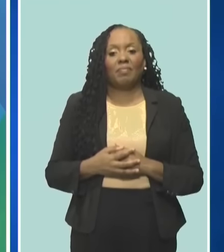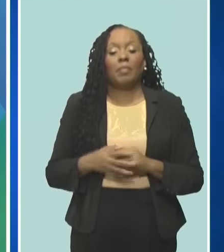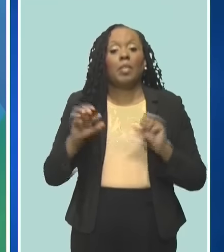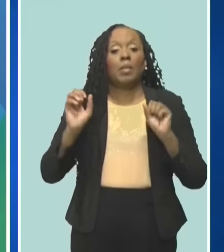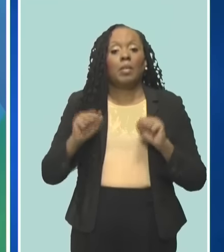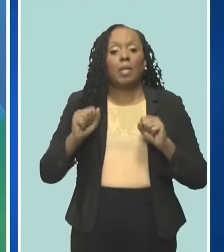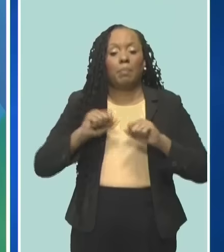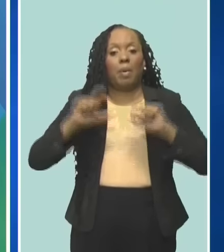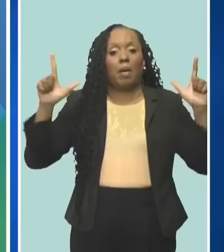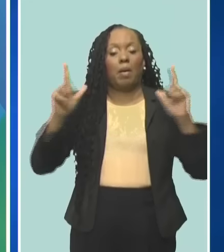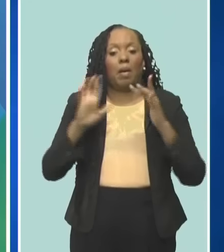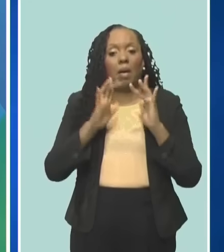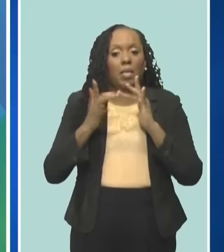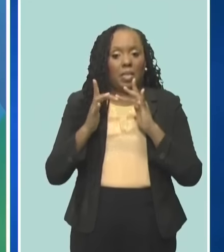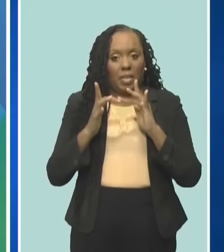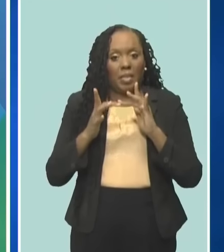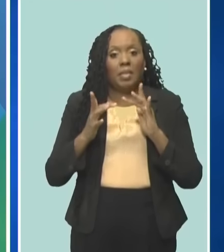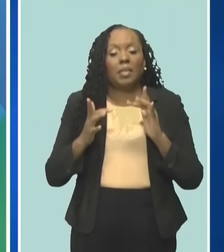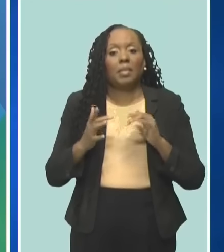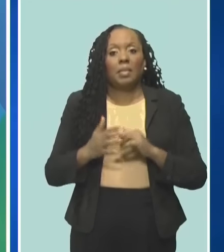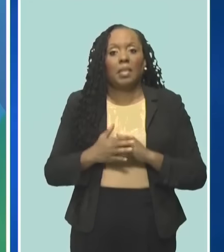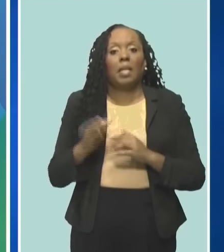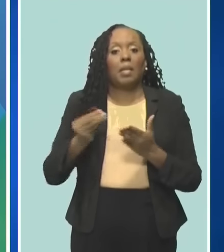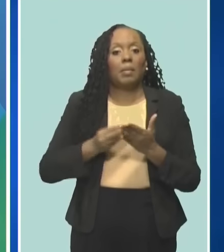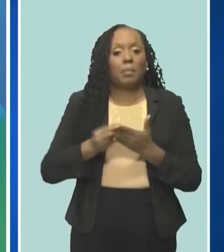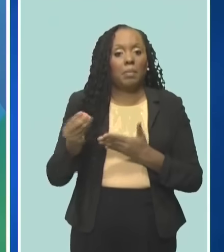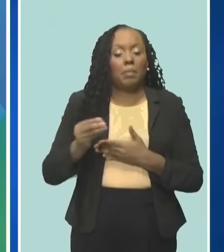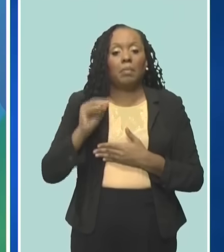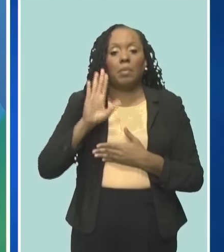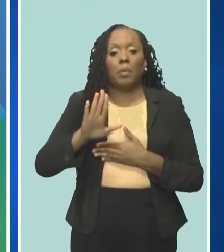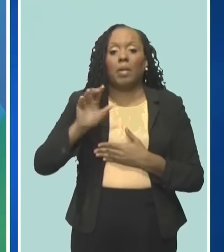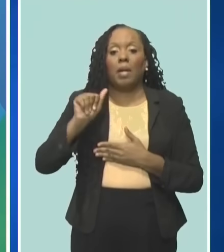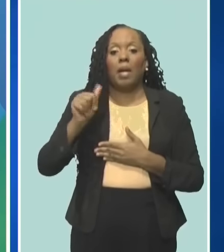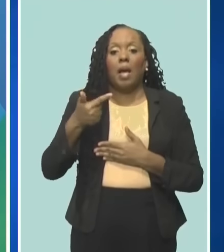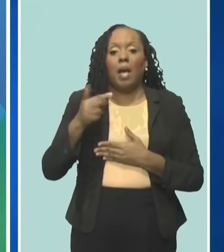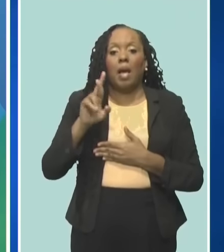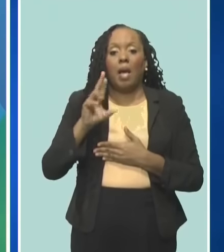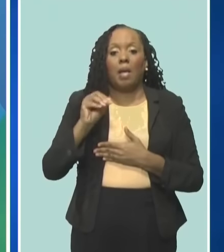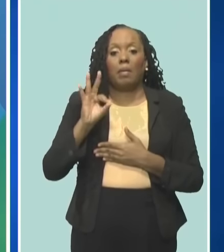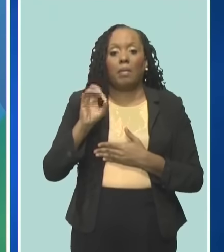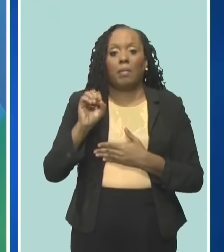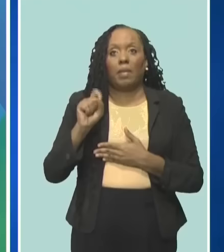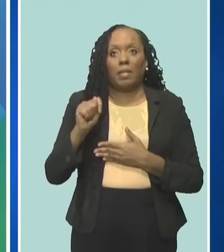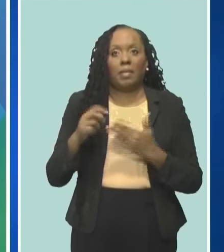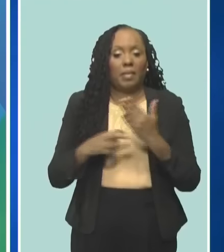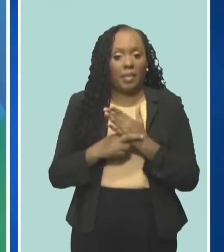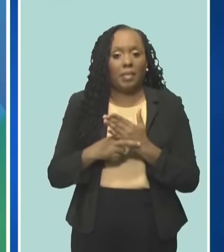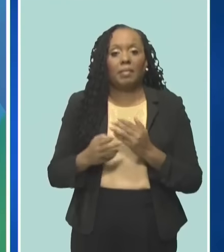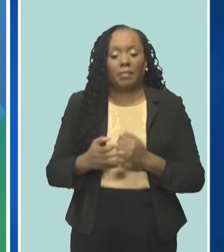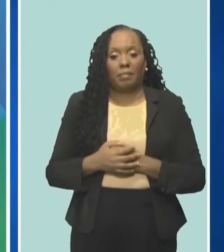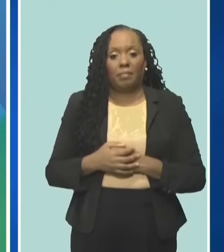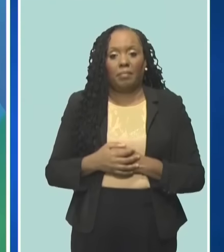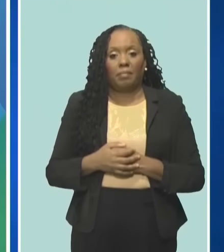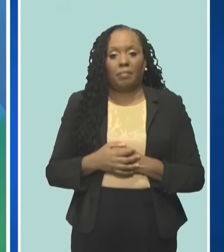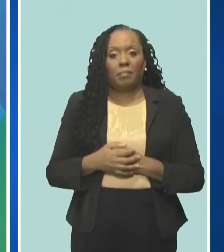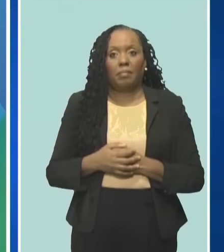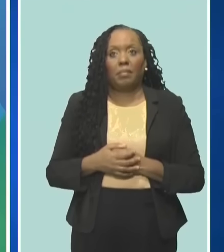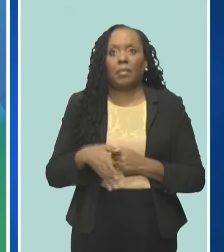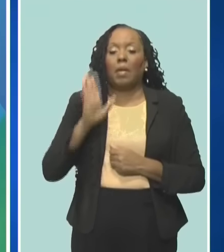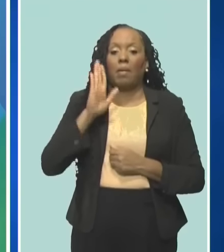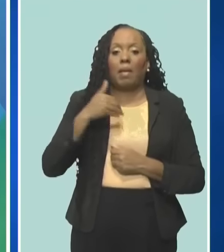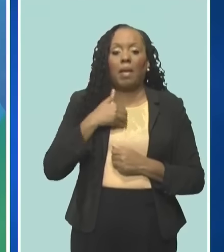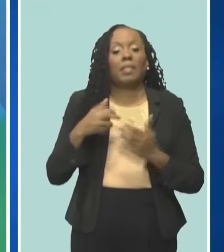online, okay, and purchase your AgriFest tickets. You don't have to wait. No. We're going to have those tickets